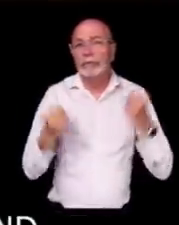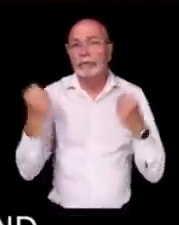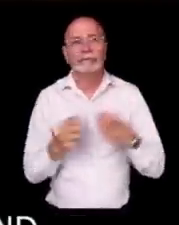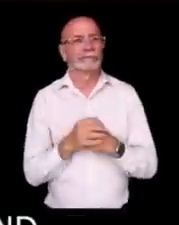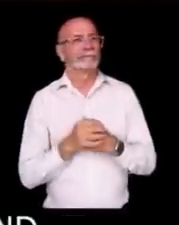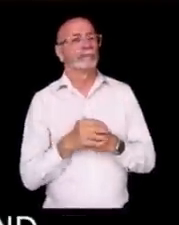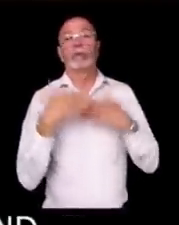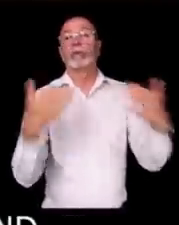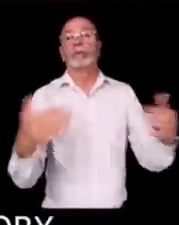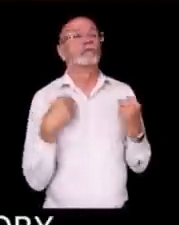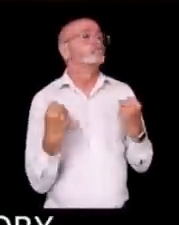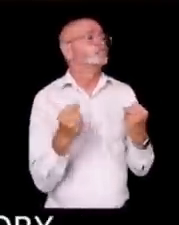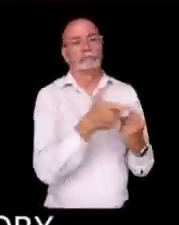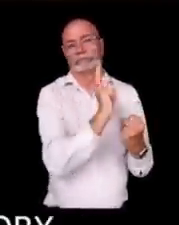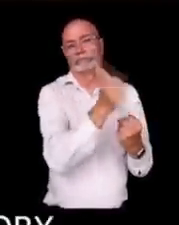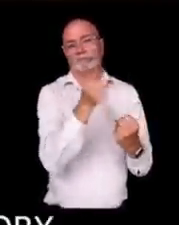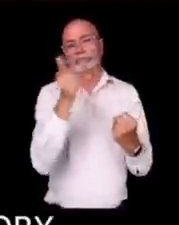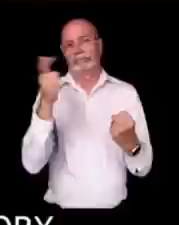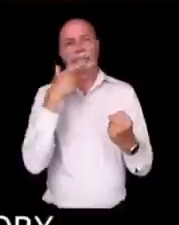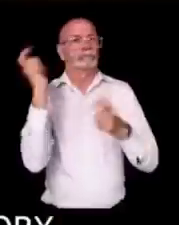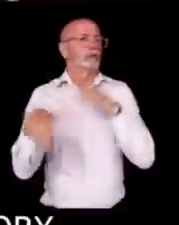is, being that the commission